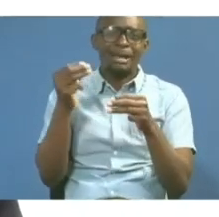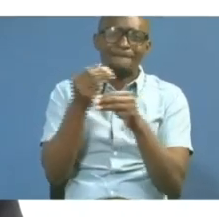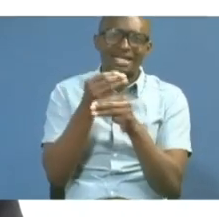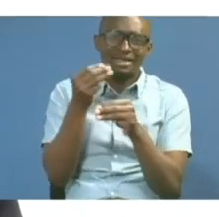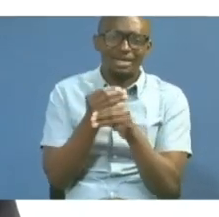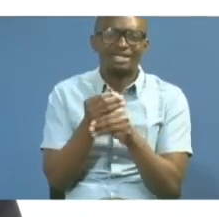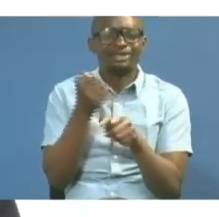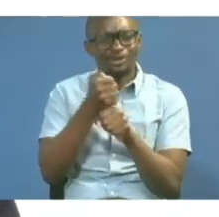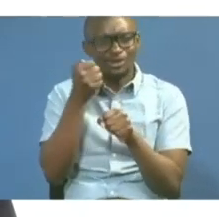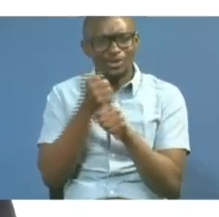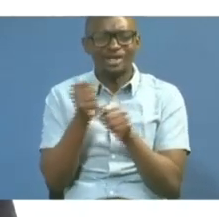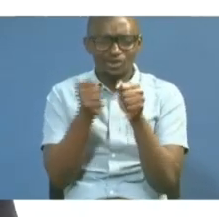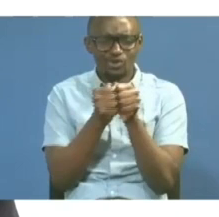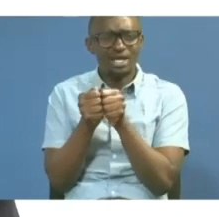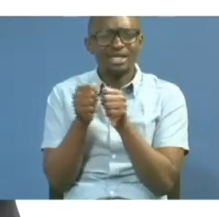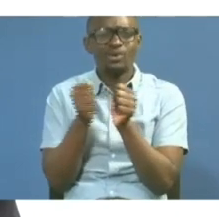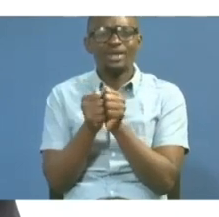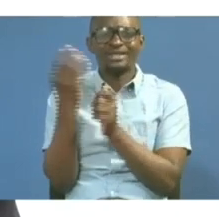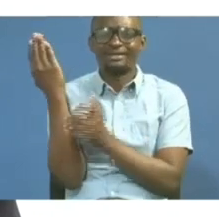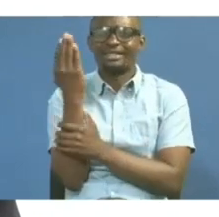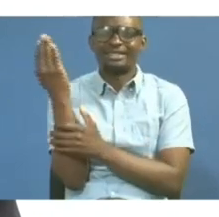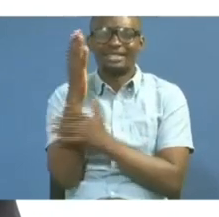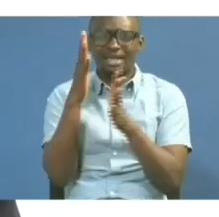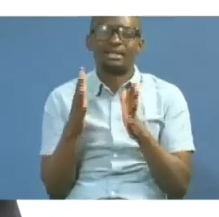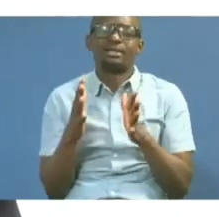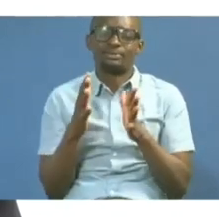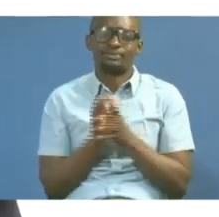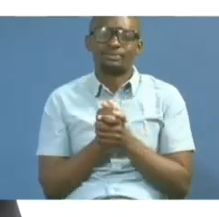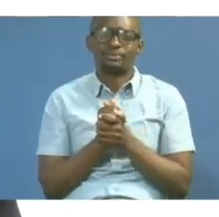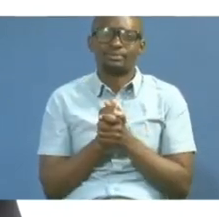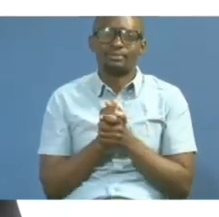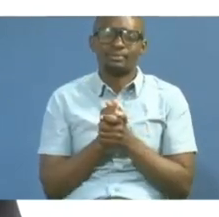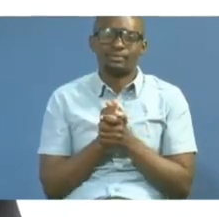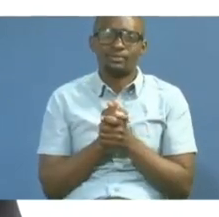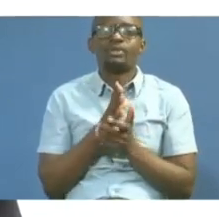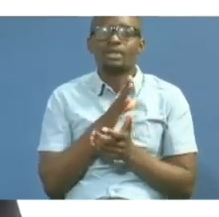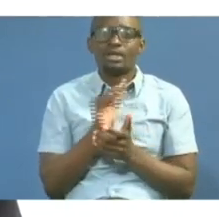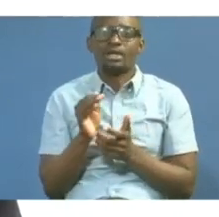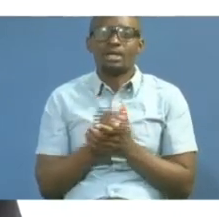mathematics in it, you have to really be able to work together with your lecturers and